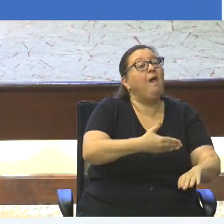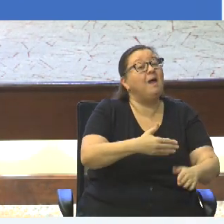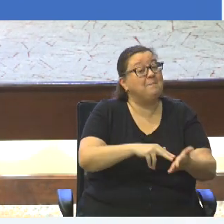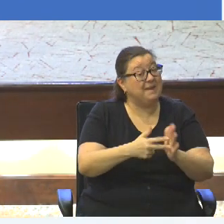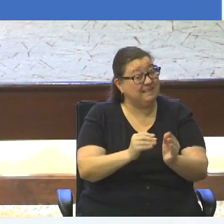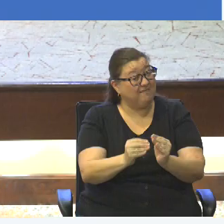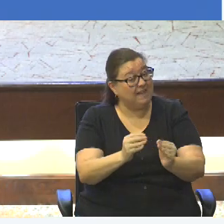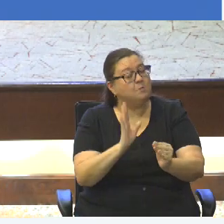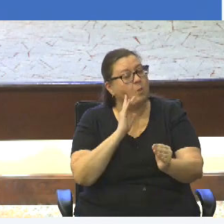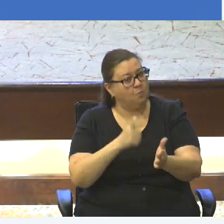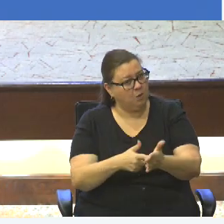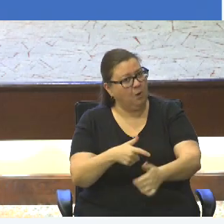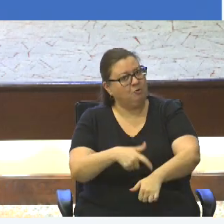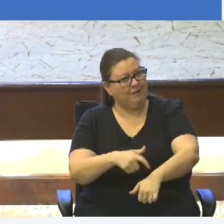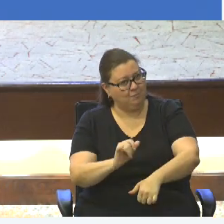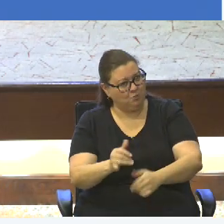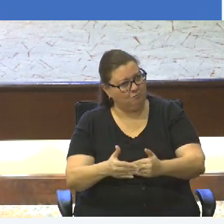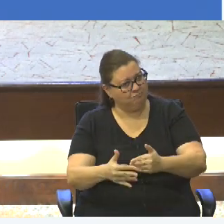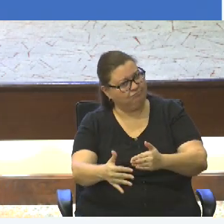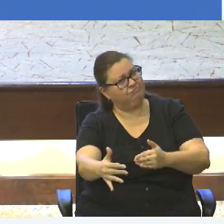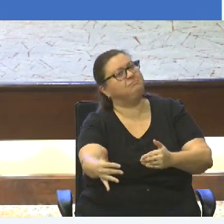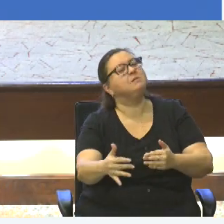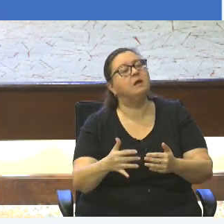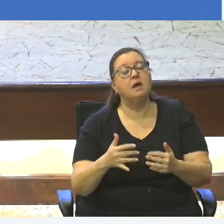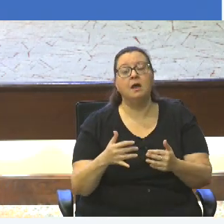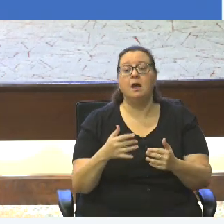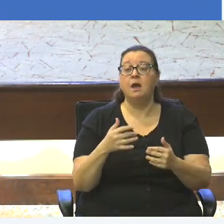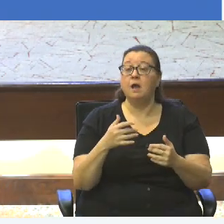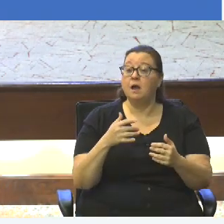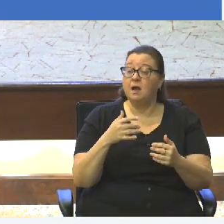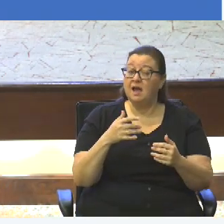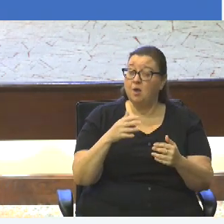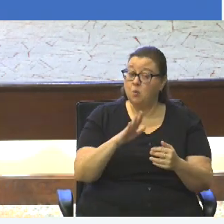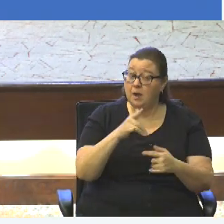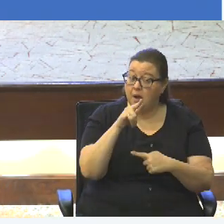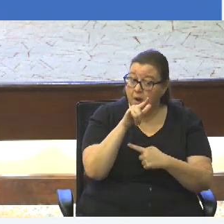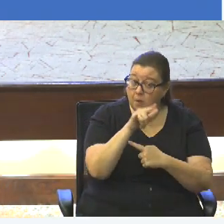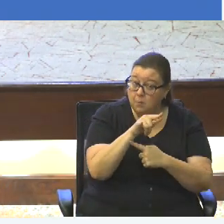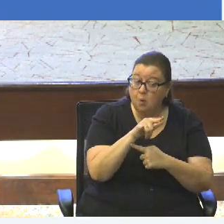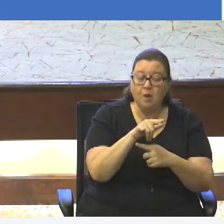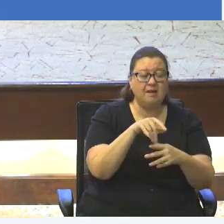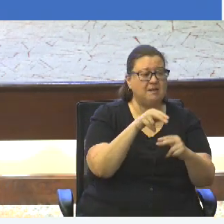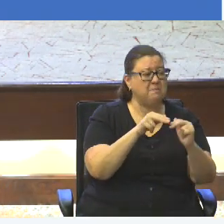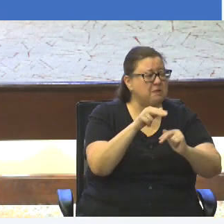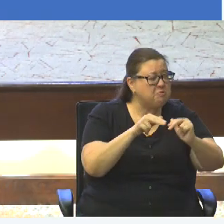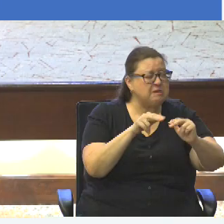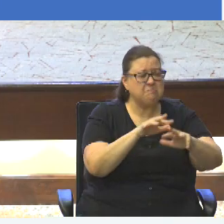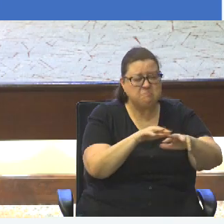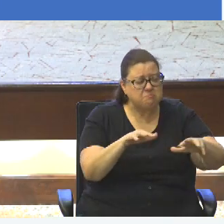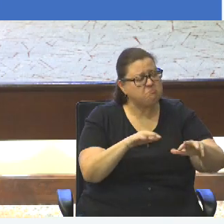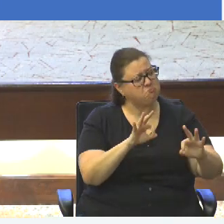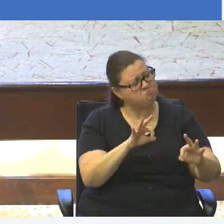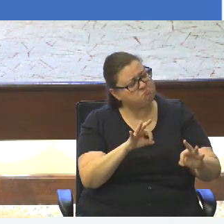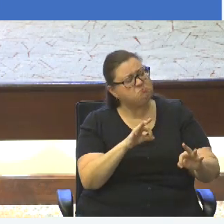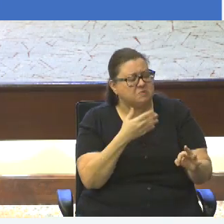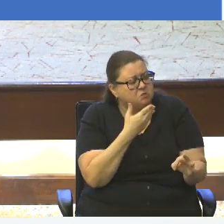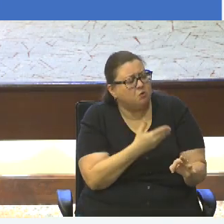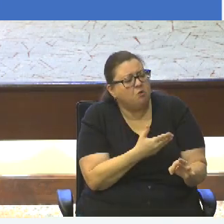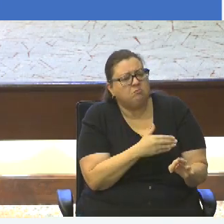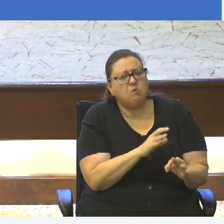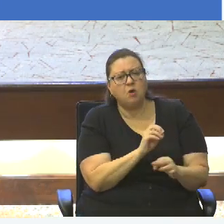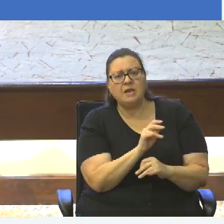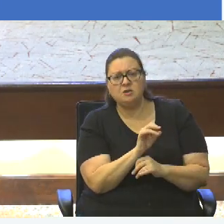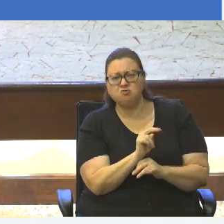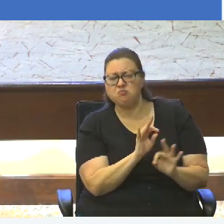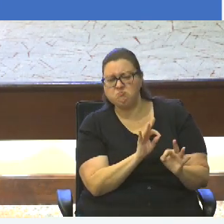To conclude, very broadly speaking, your airport and its infrastructure are in pretty good condition. The